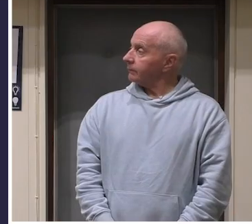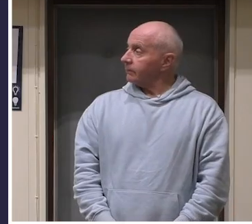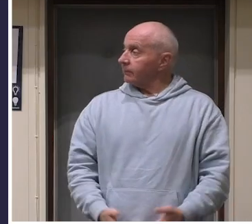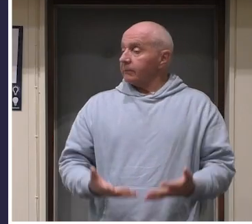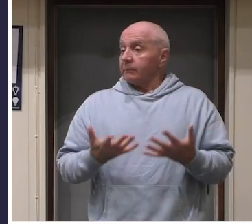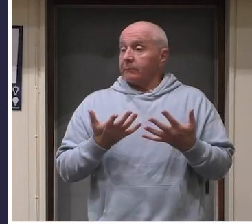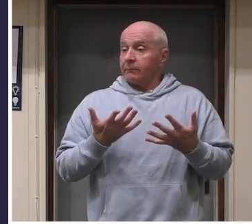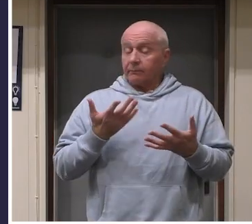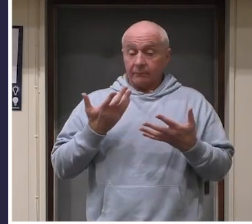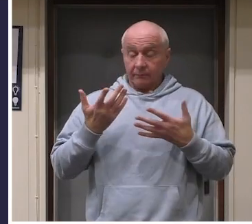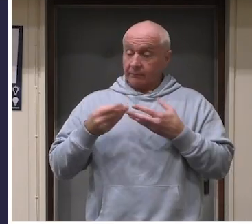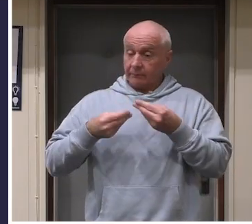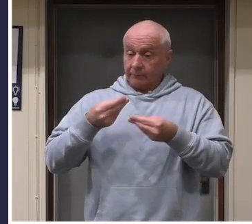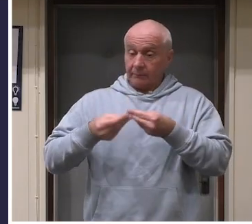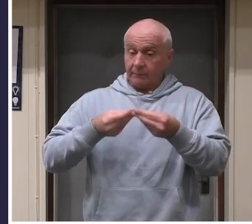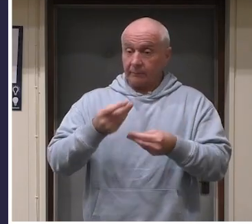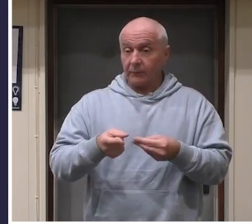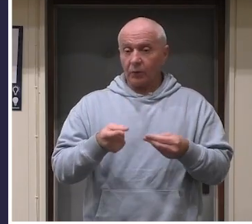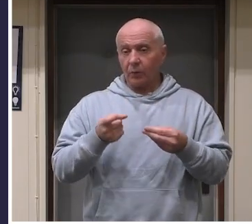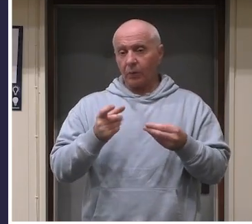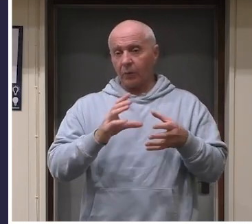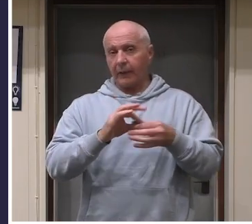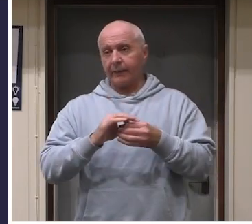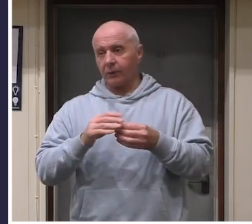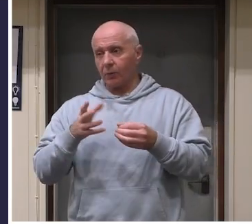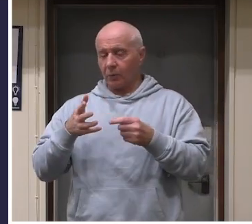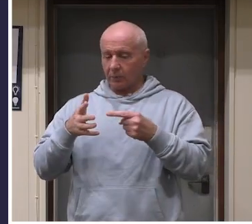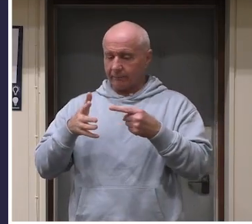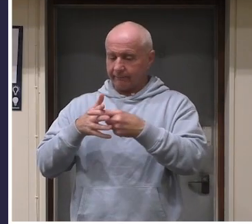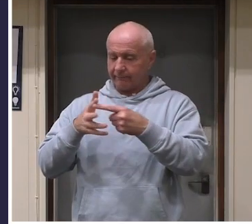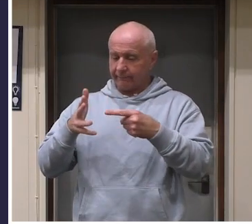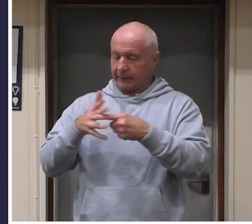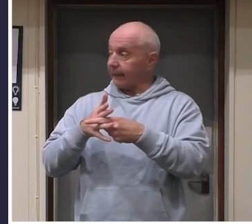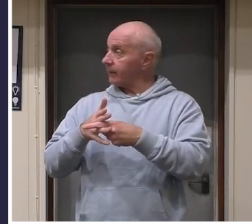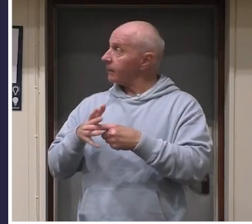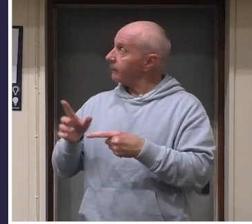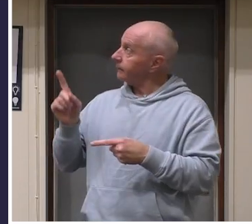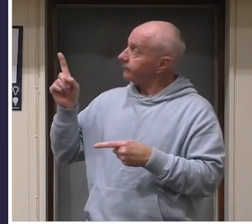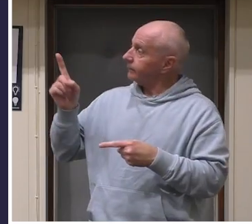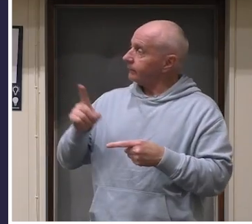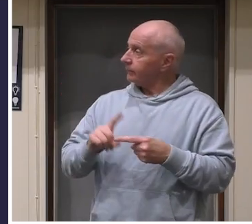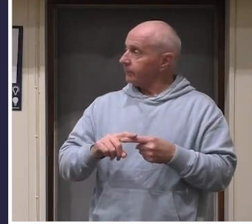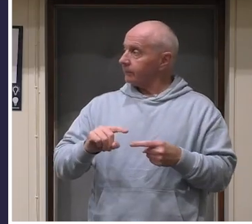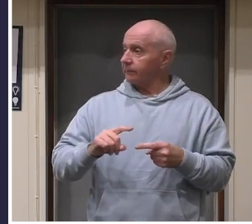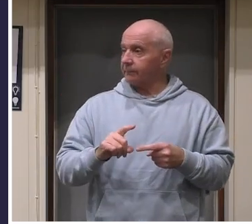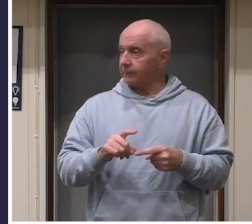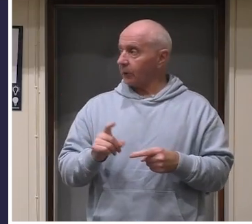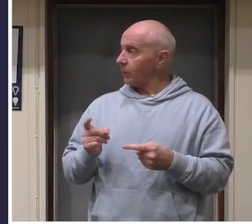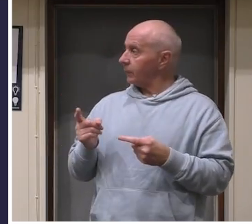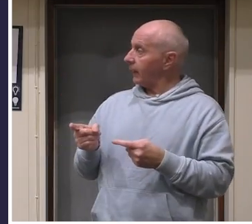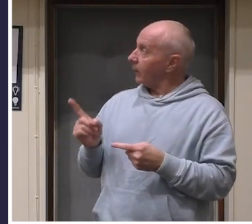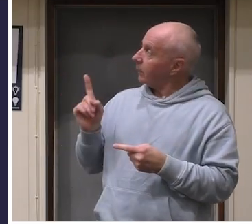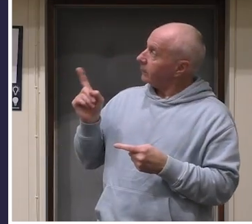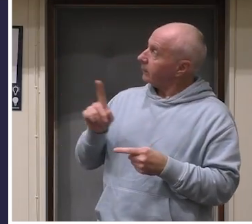this experiment relates to the double slit. So we go back to the double slit, and if you've noticed, I flipped it 90 degrees. You'll see